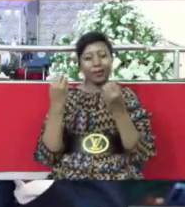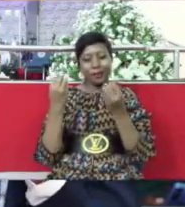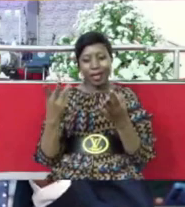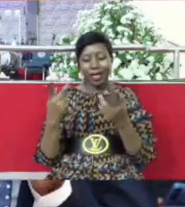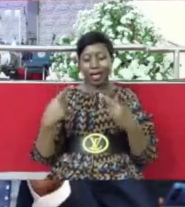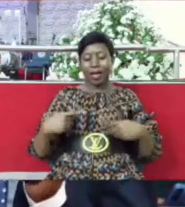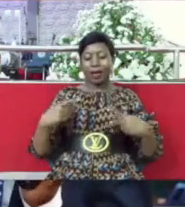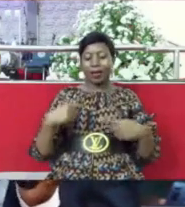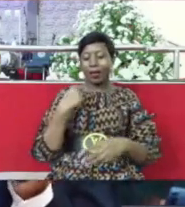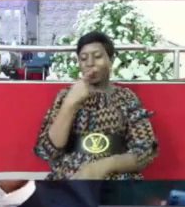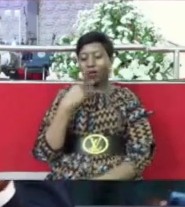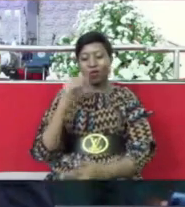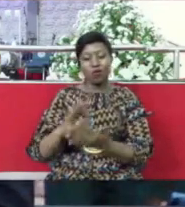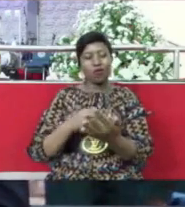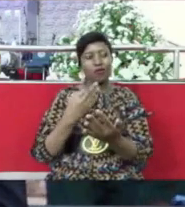Wamenoki.